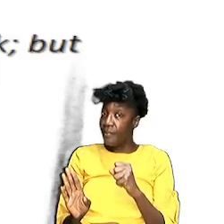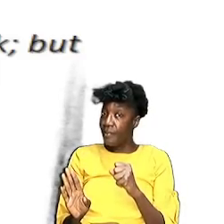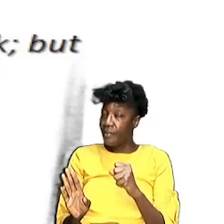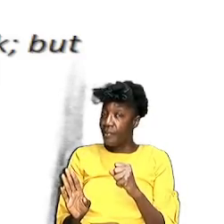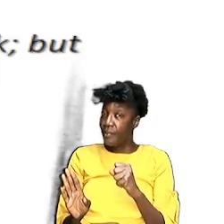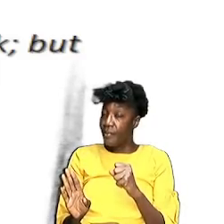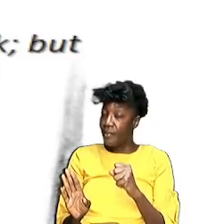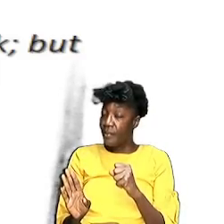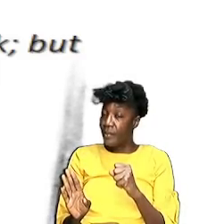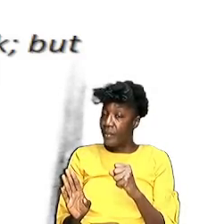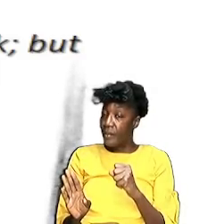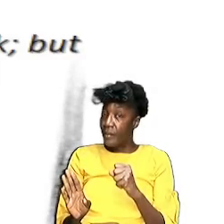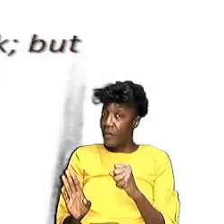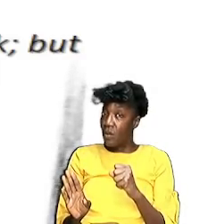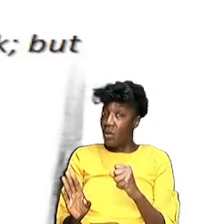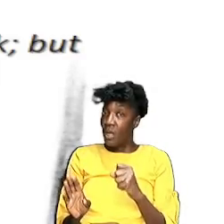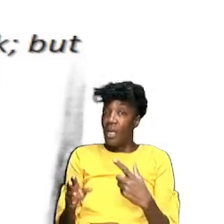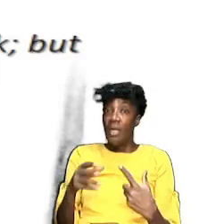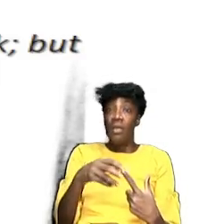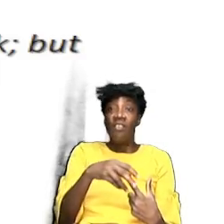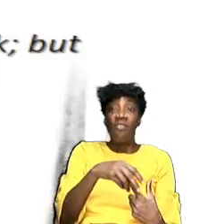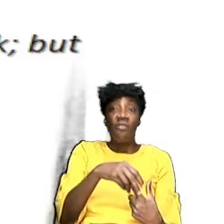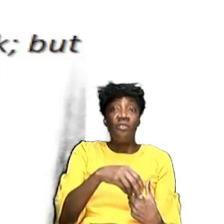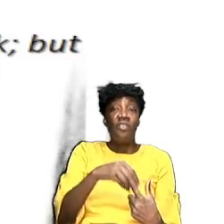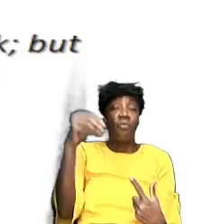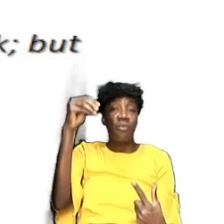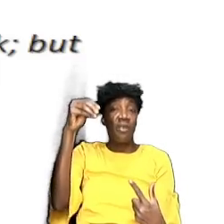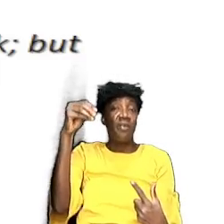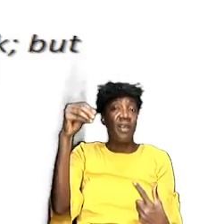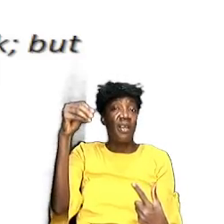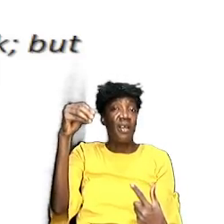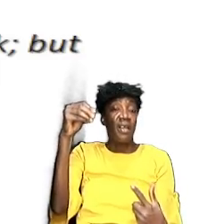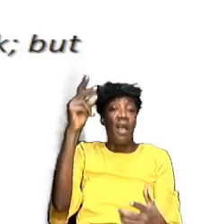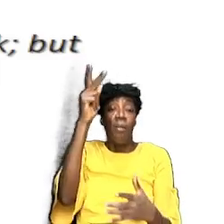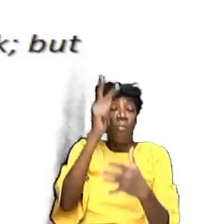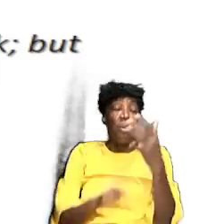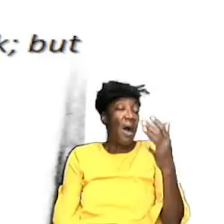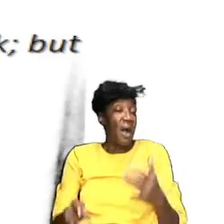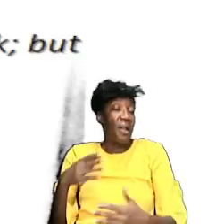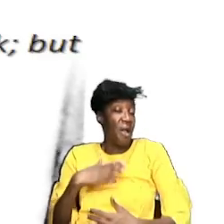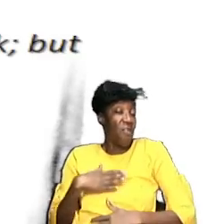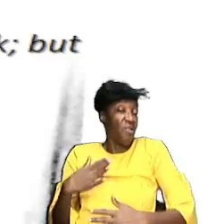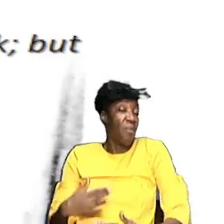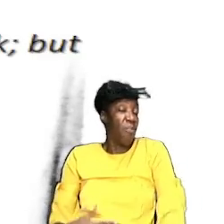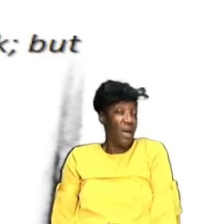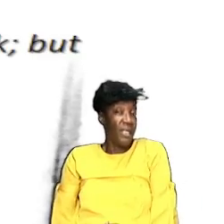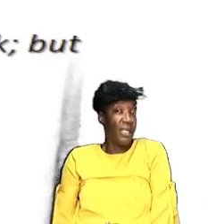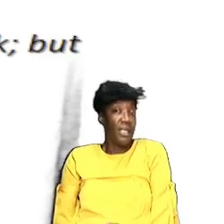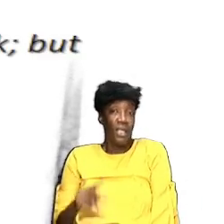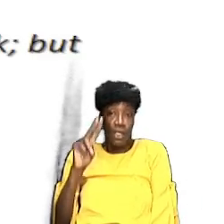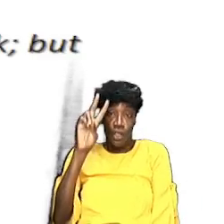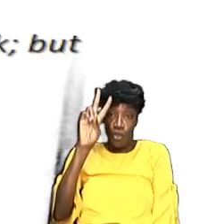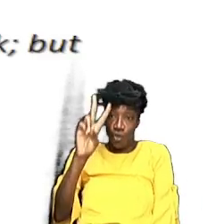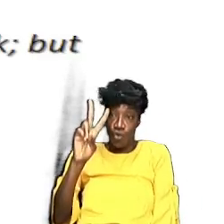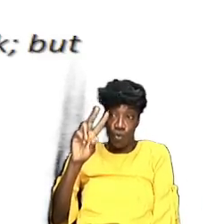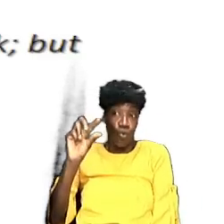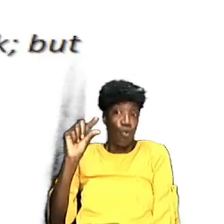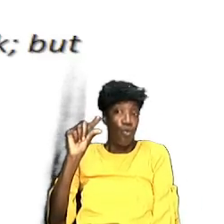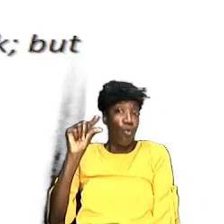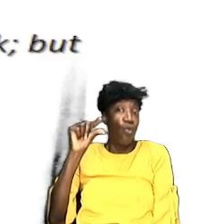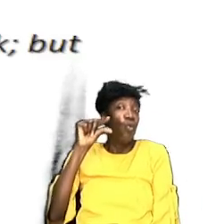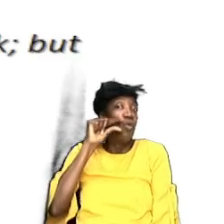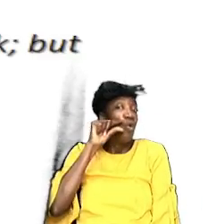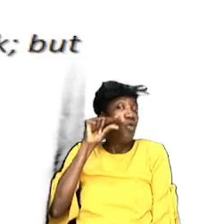it protects the essential vital organs of the body. Now, there are two Greek words